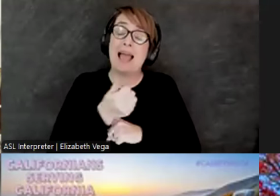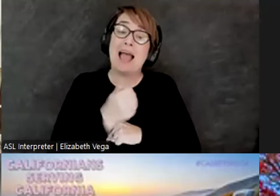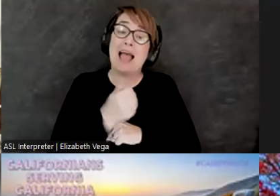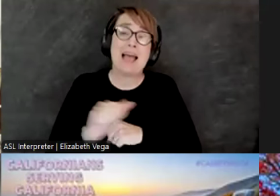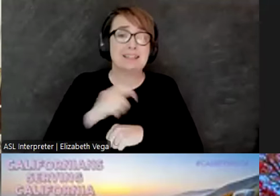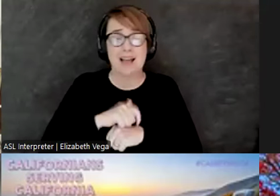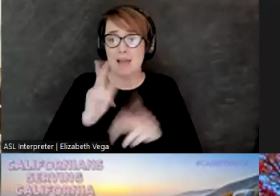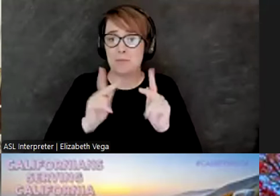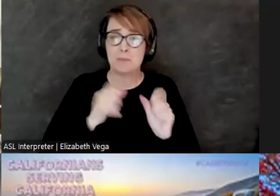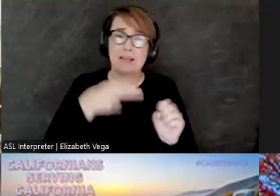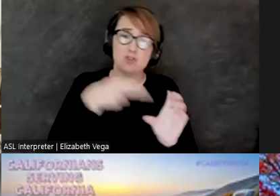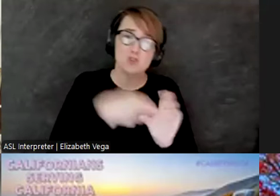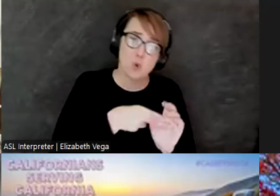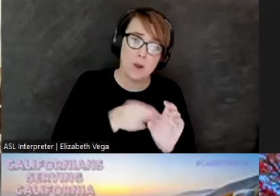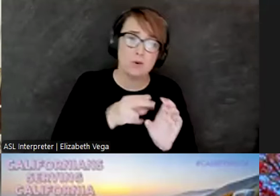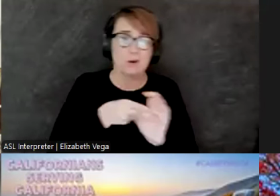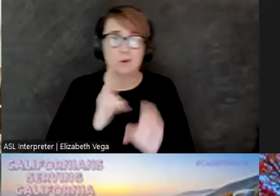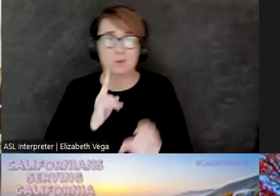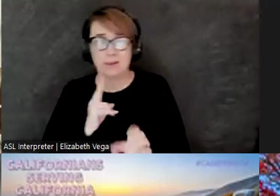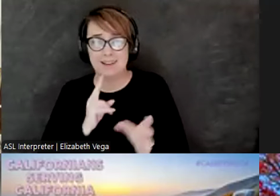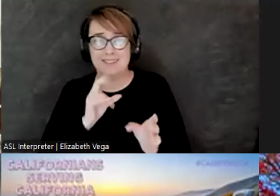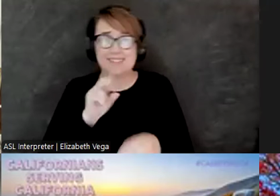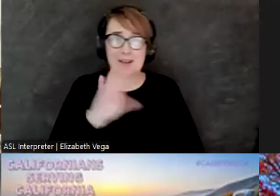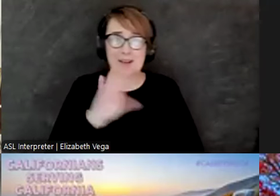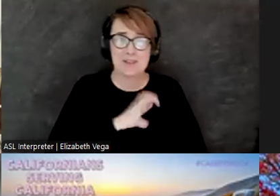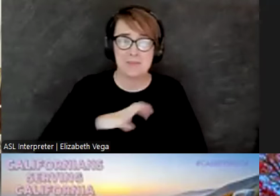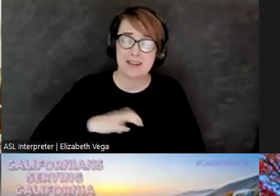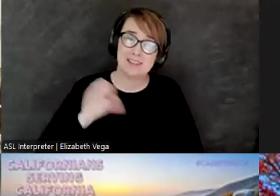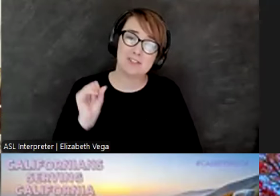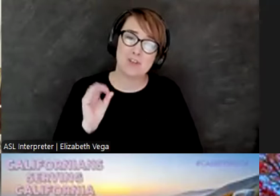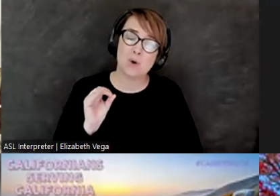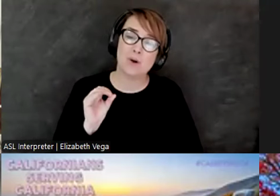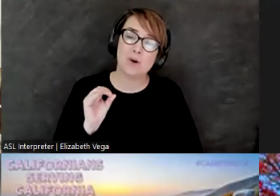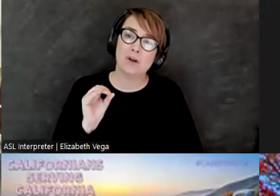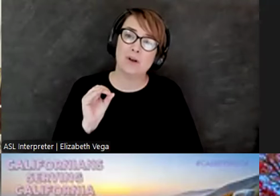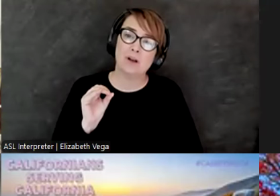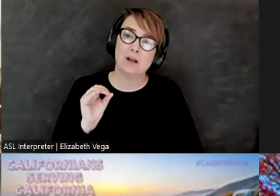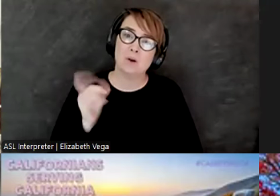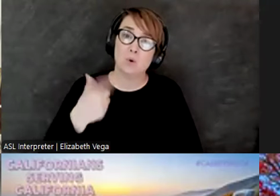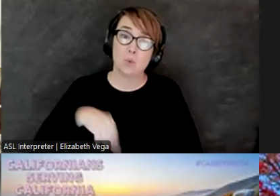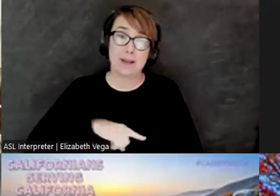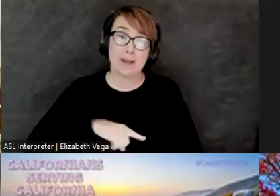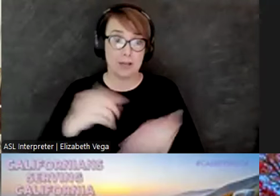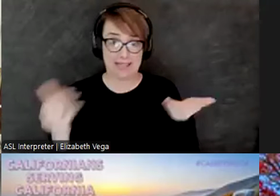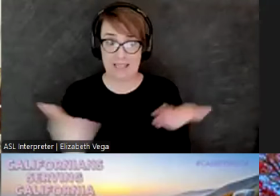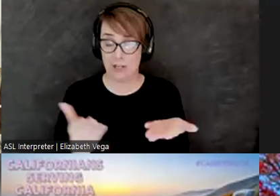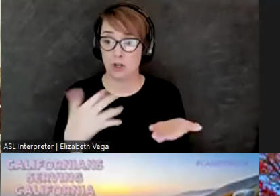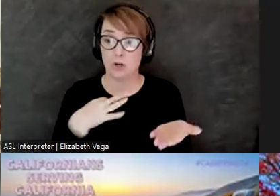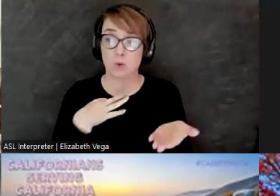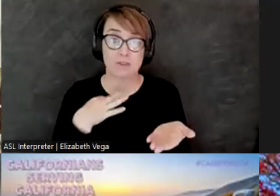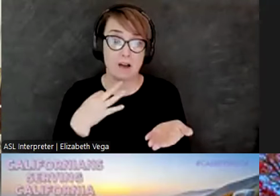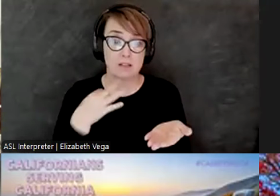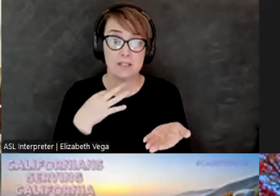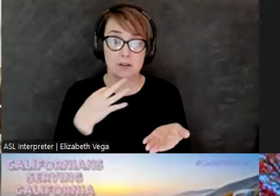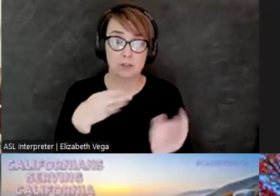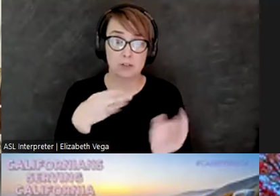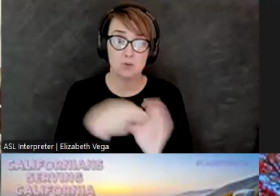could unjoin if you like. So maybe then, for those of us who are here and volunteering to be part of the subcommittee, we